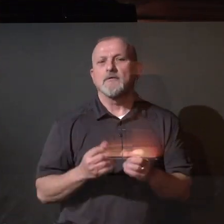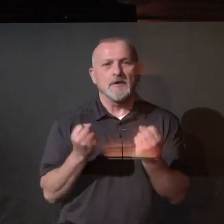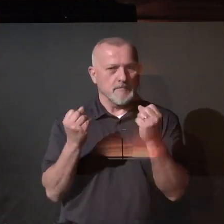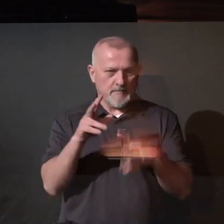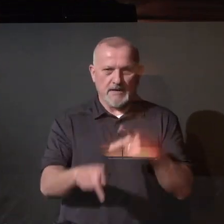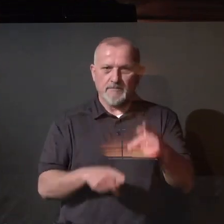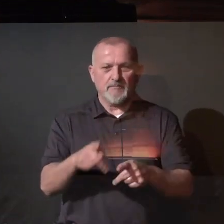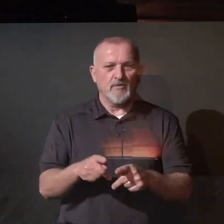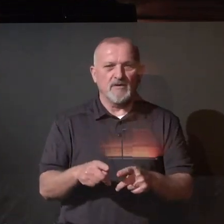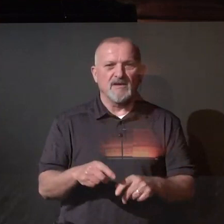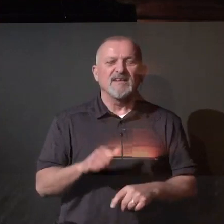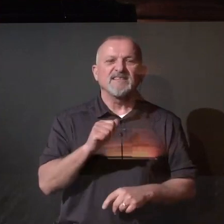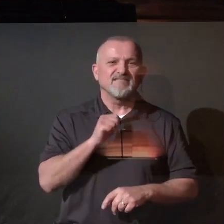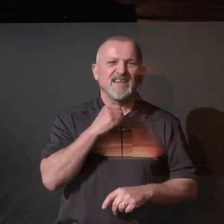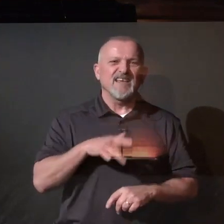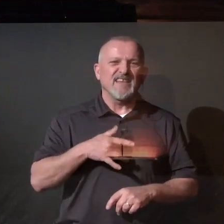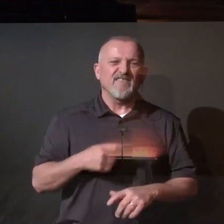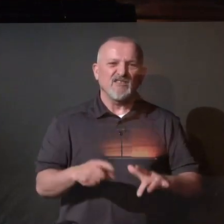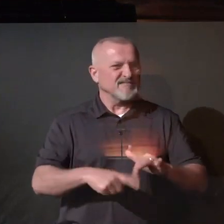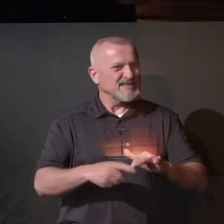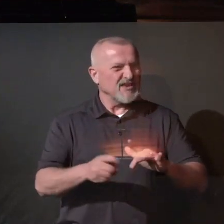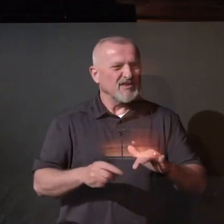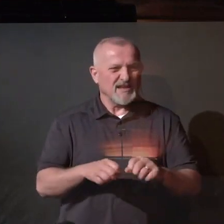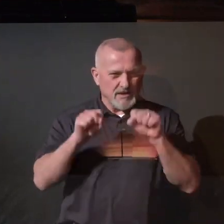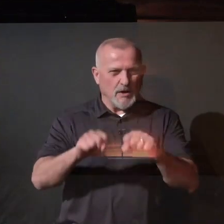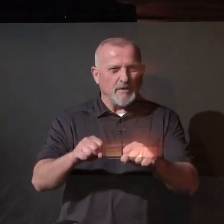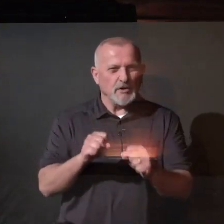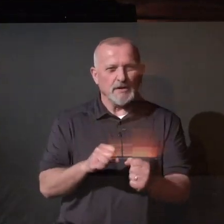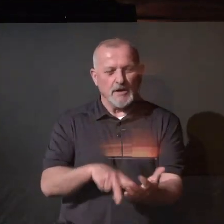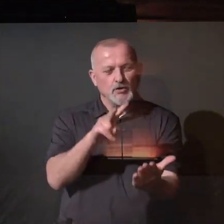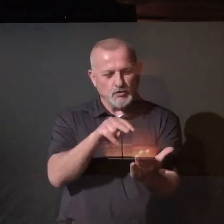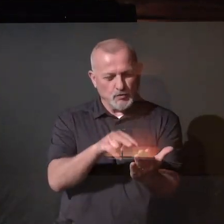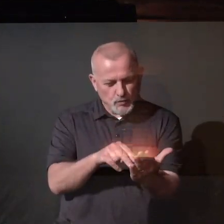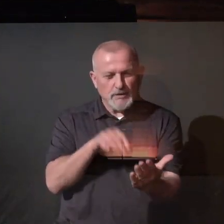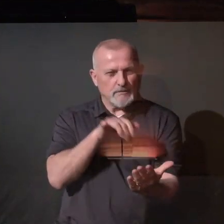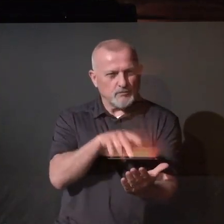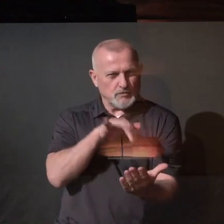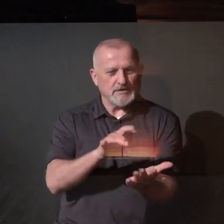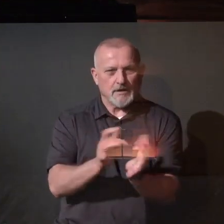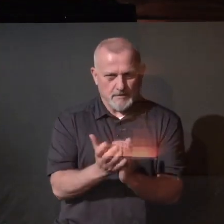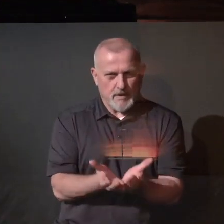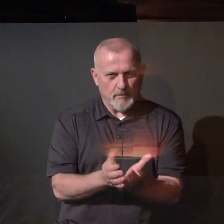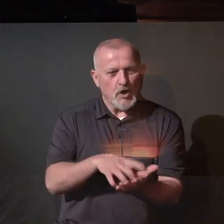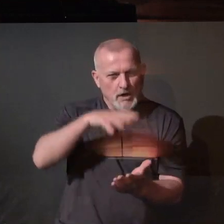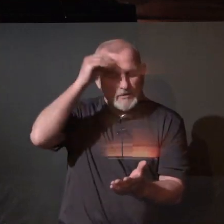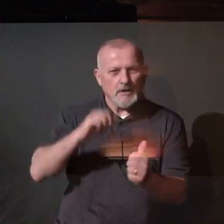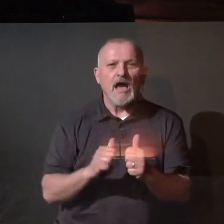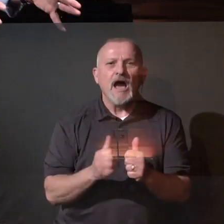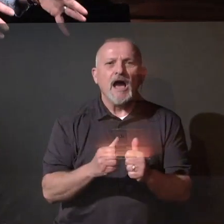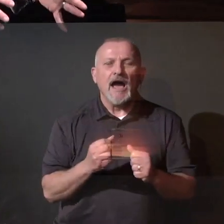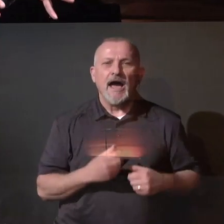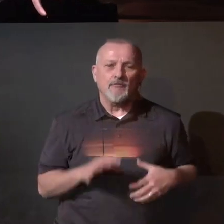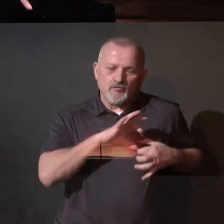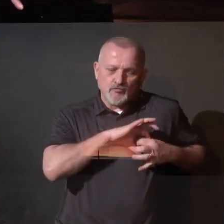lot of people feel inadequate and they don't have confidence about reading God's Word, finding information, and learning how to apply it to our lives. So we